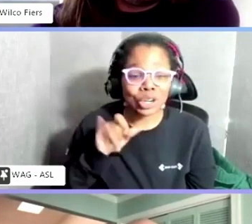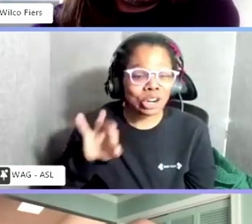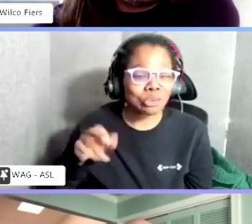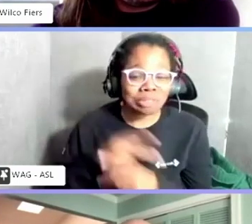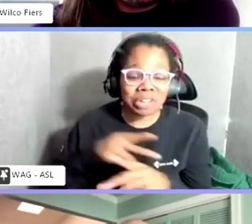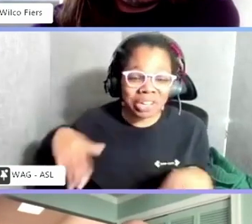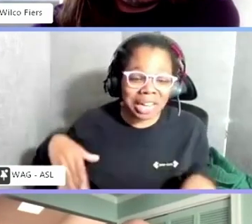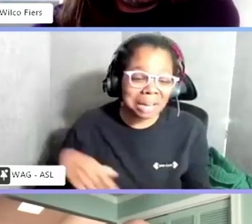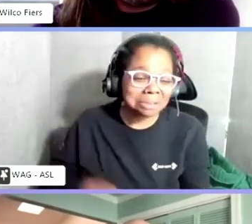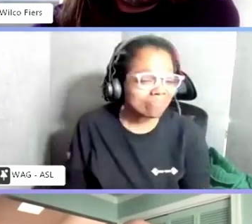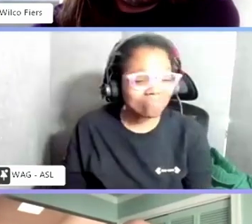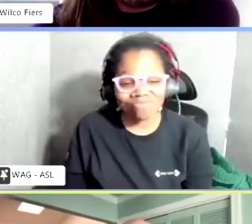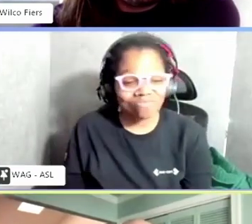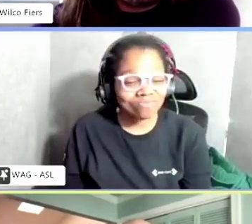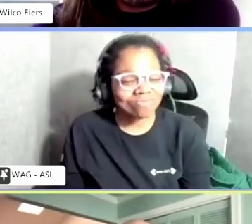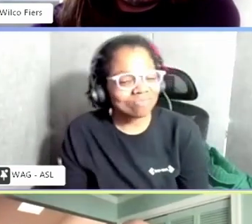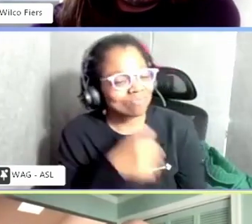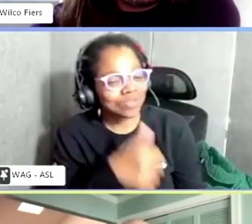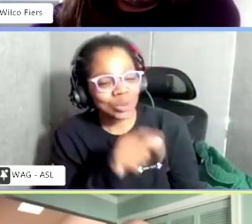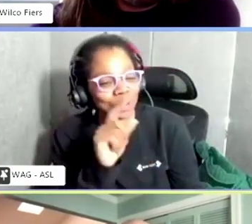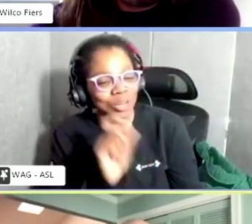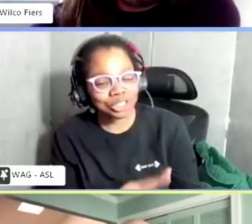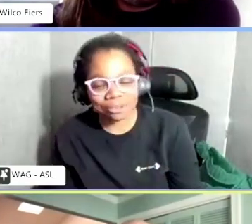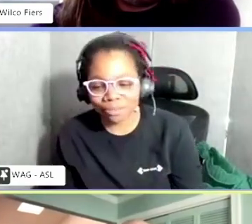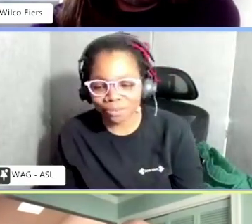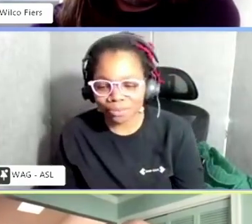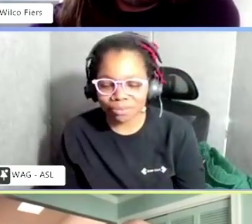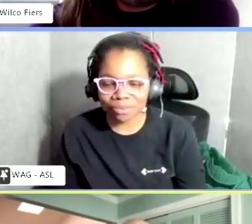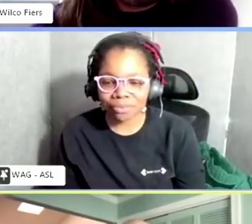yet. Great question. People